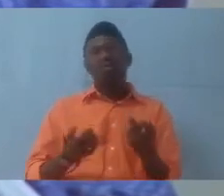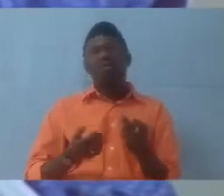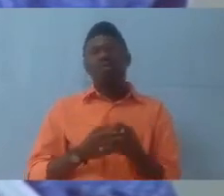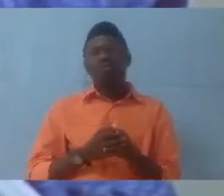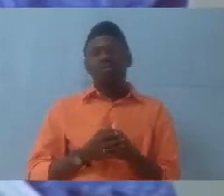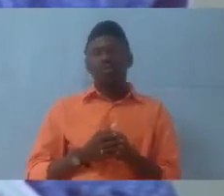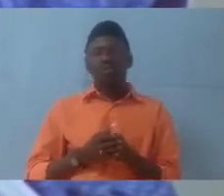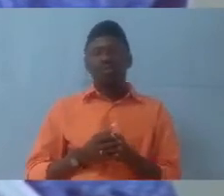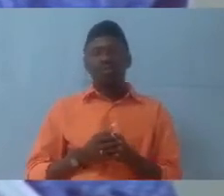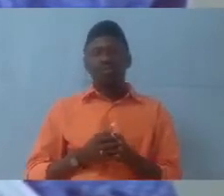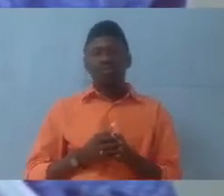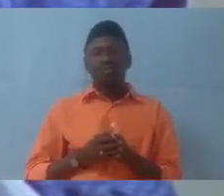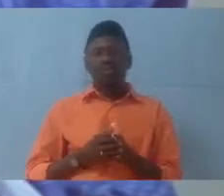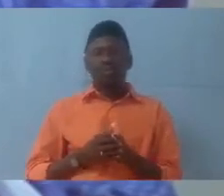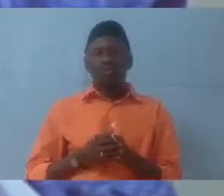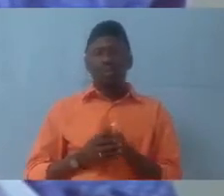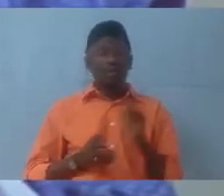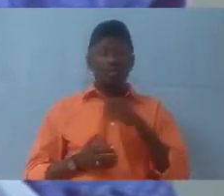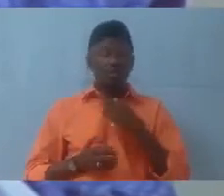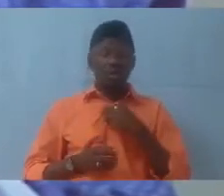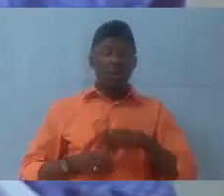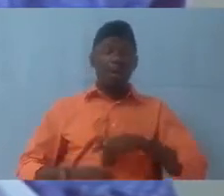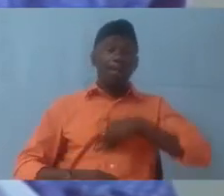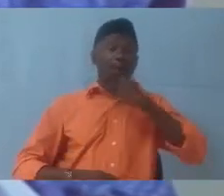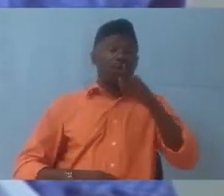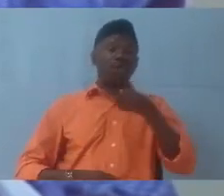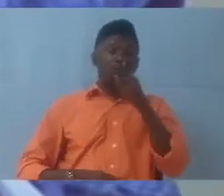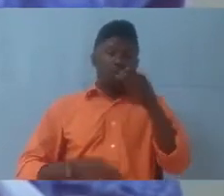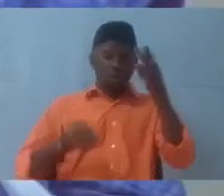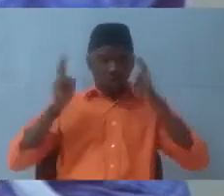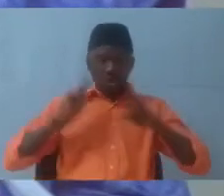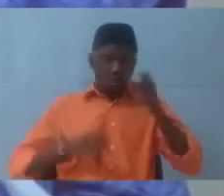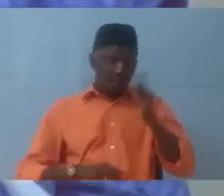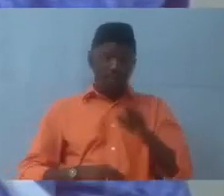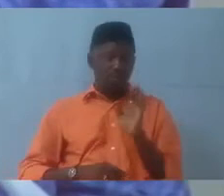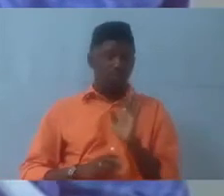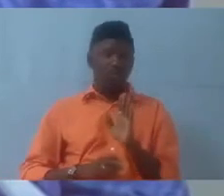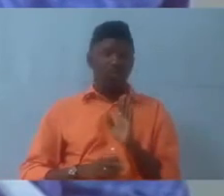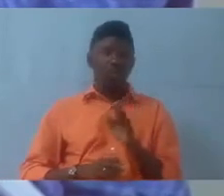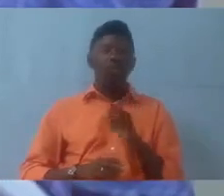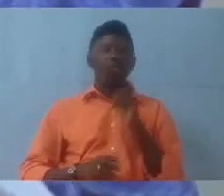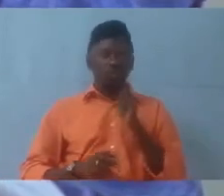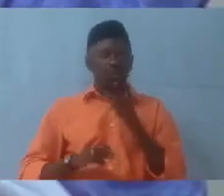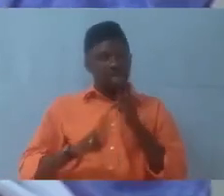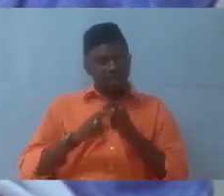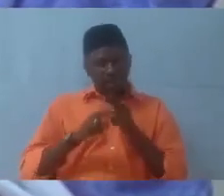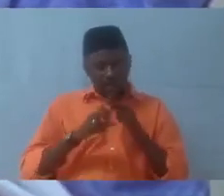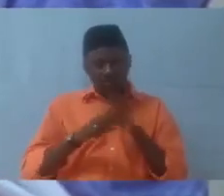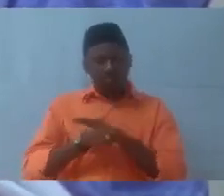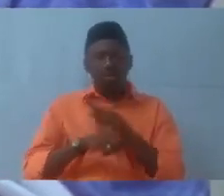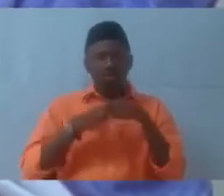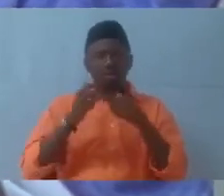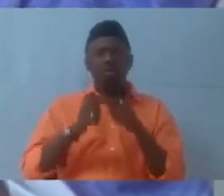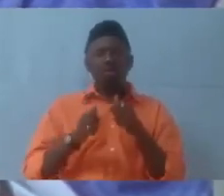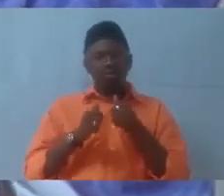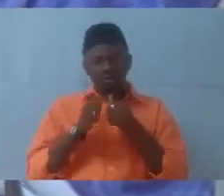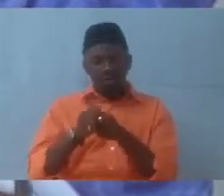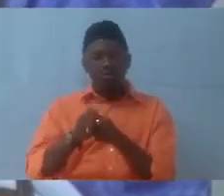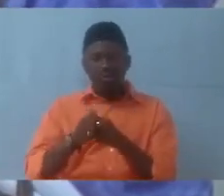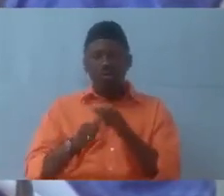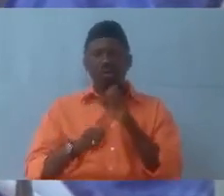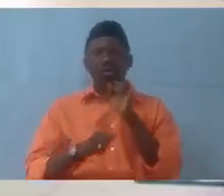Nga bay ci kel ci lolu nak lu bax. So you have to be careful of that one. Jerejef. Thank you. Jerejef commissioner